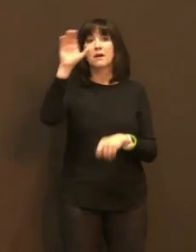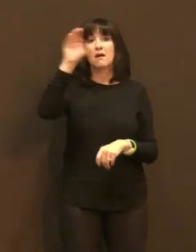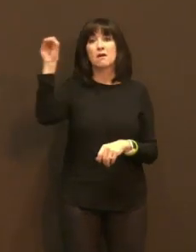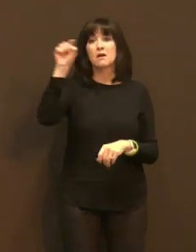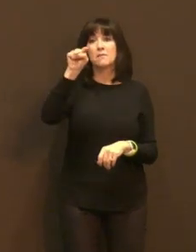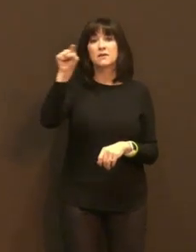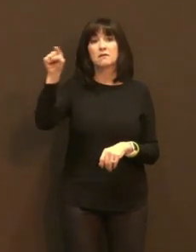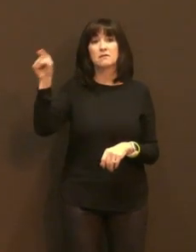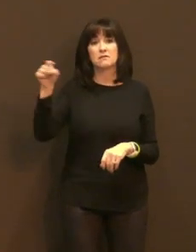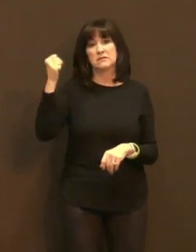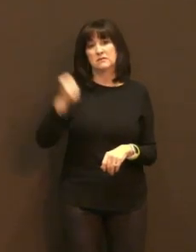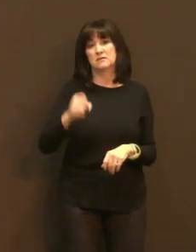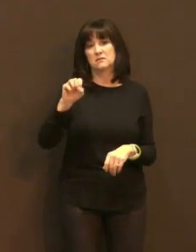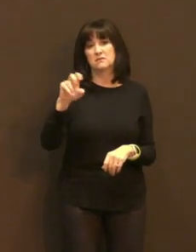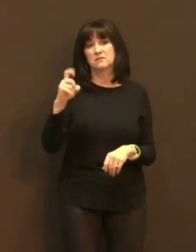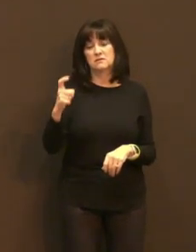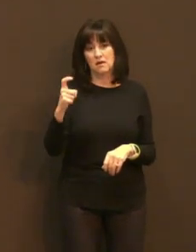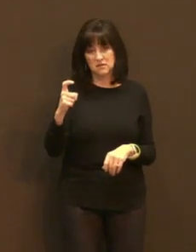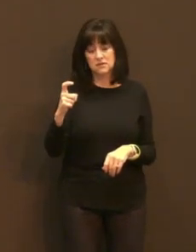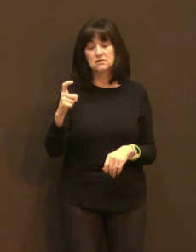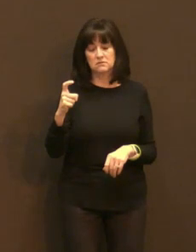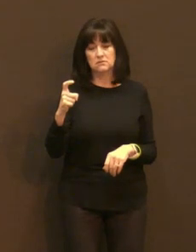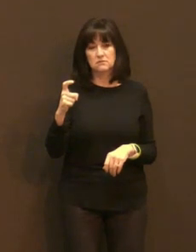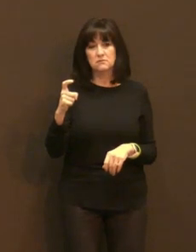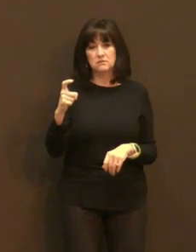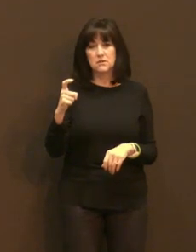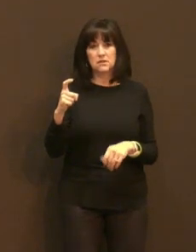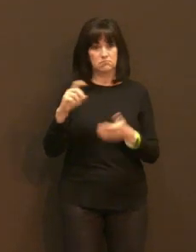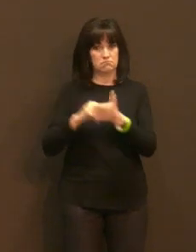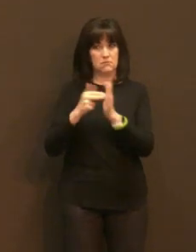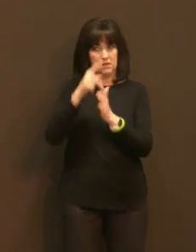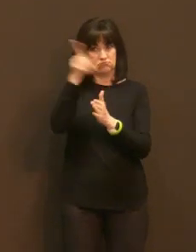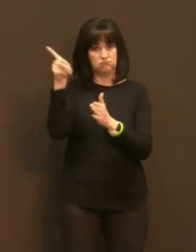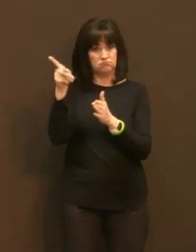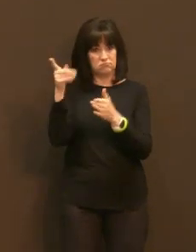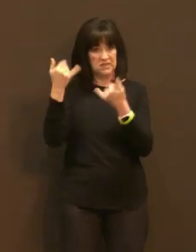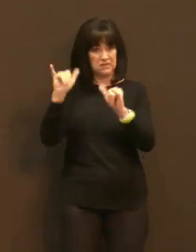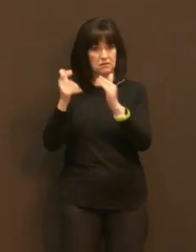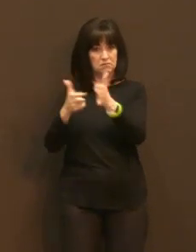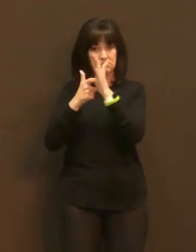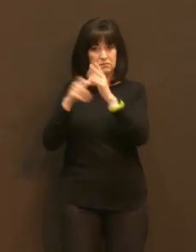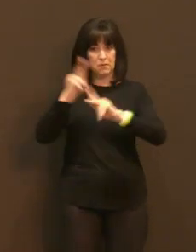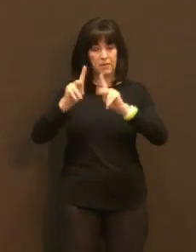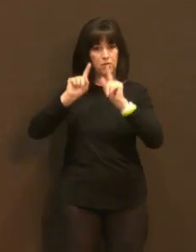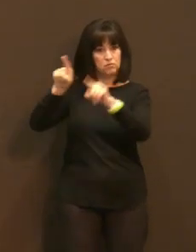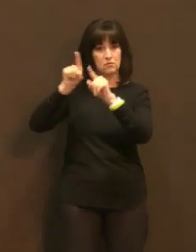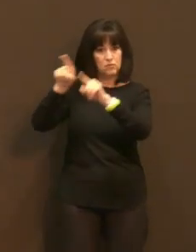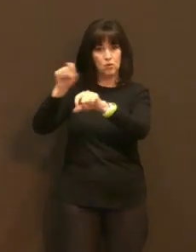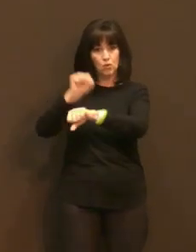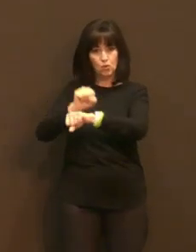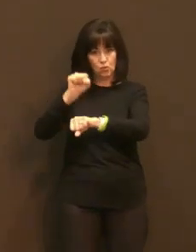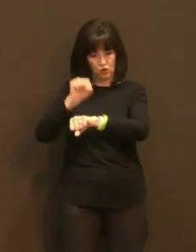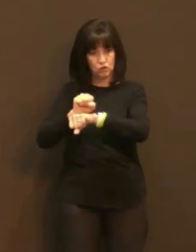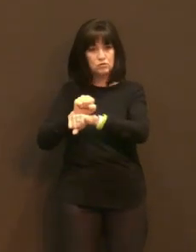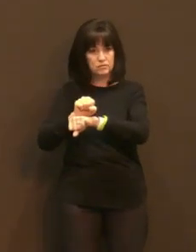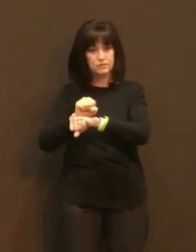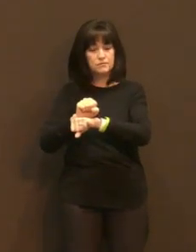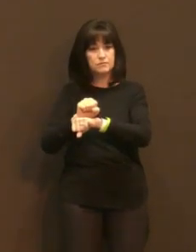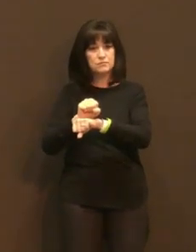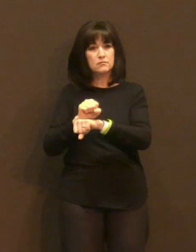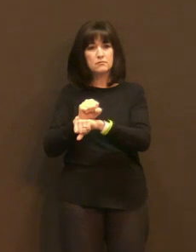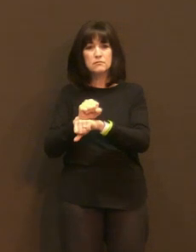Sussex County, large essential employers, and this is really important not only for the protection of